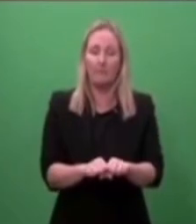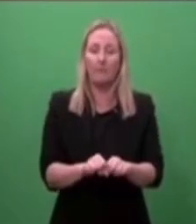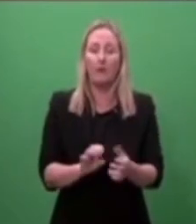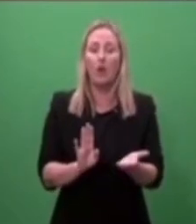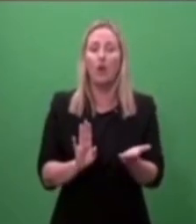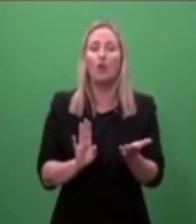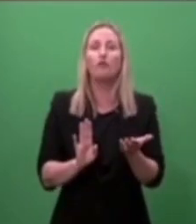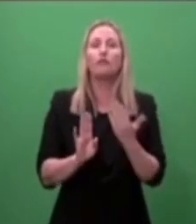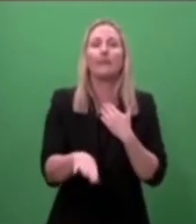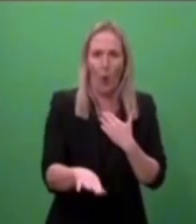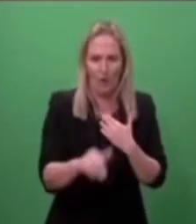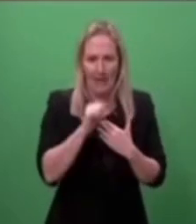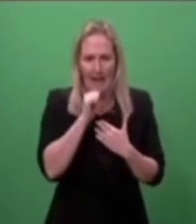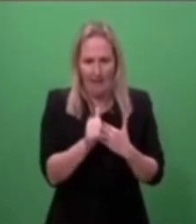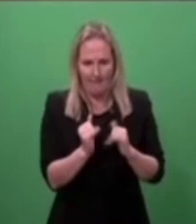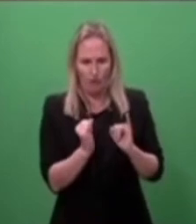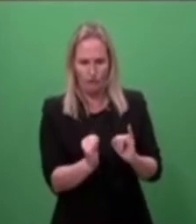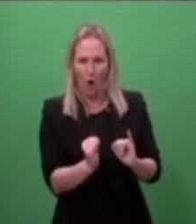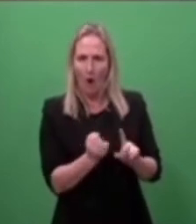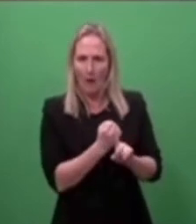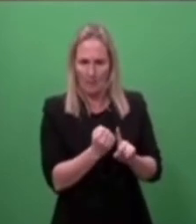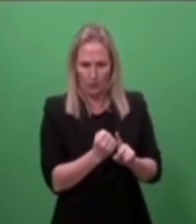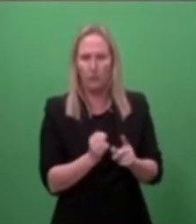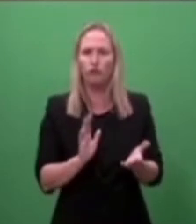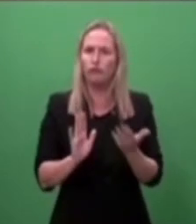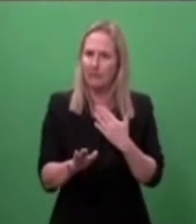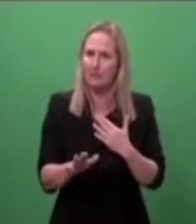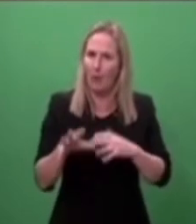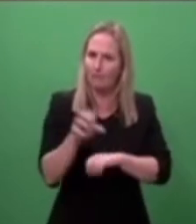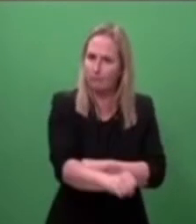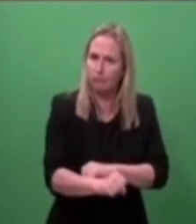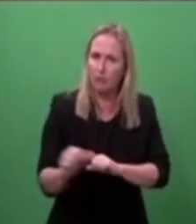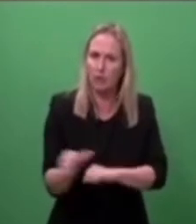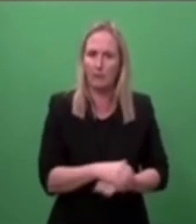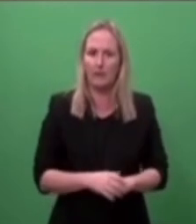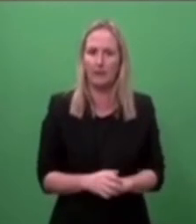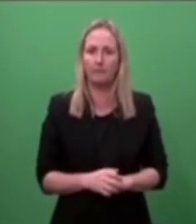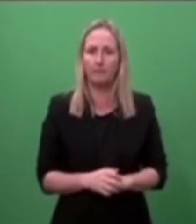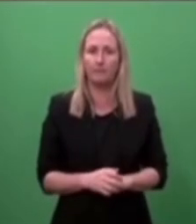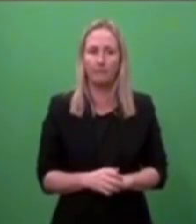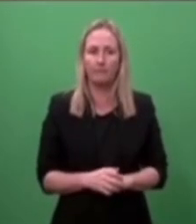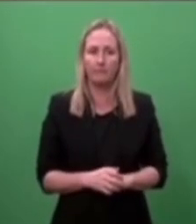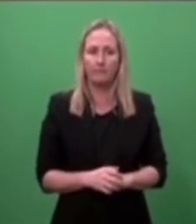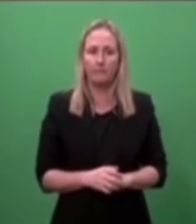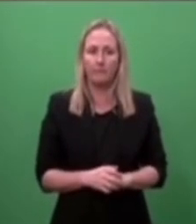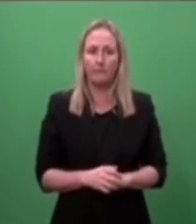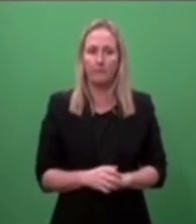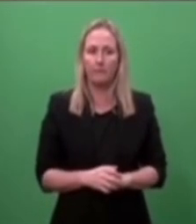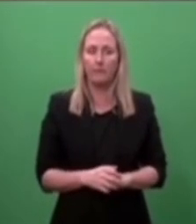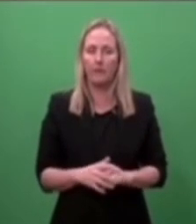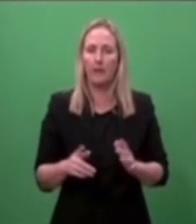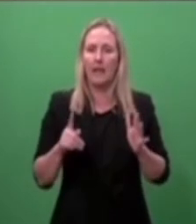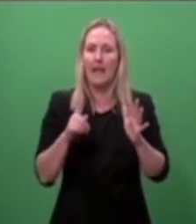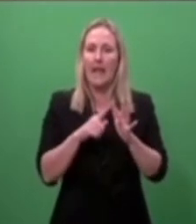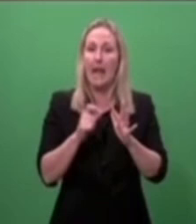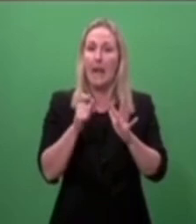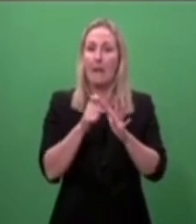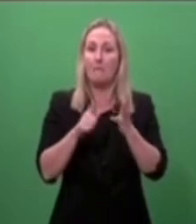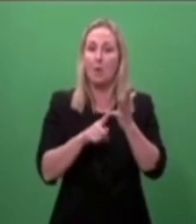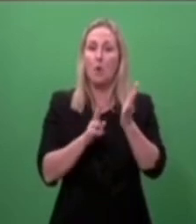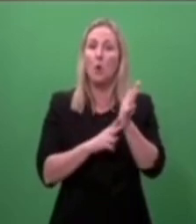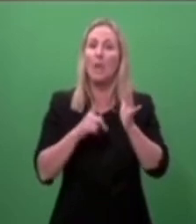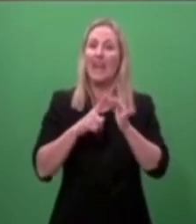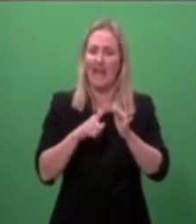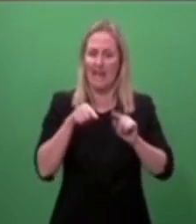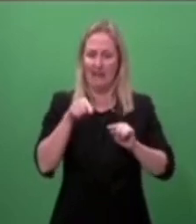don't. Events at residences such as Apuni were appalling. This has been the driving force for